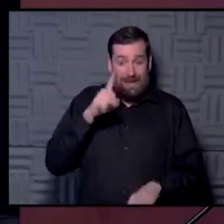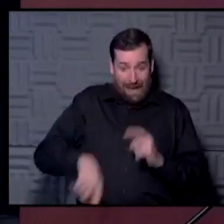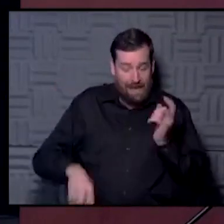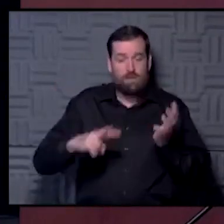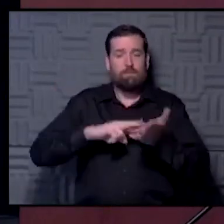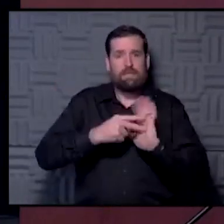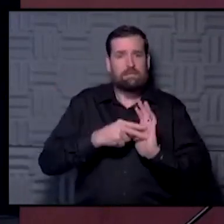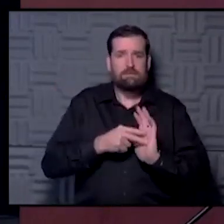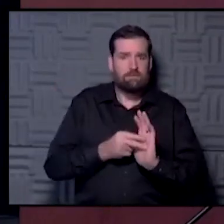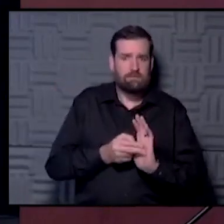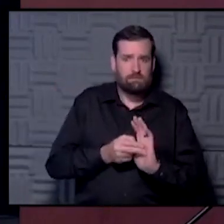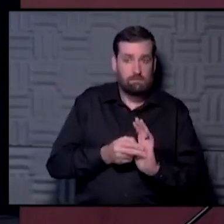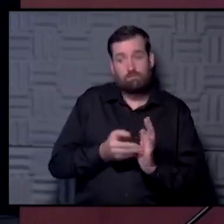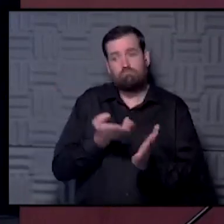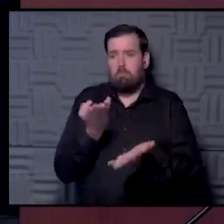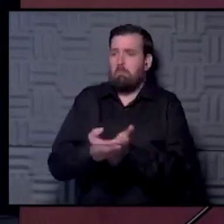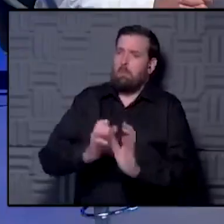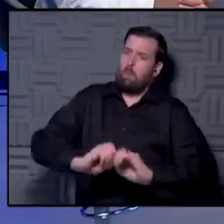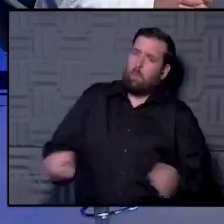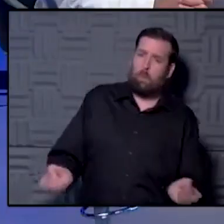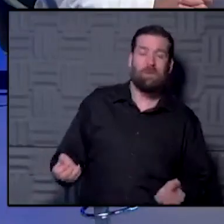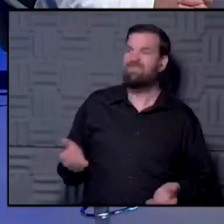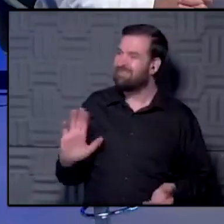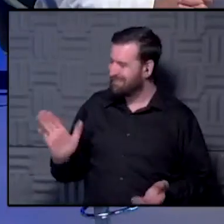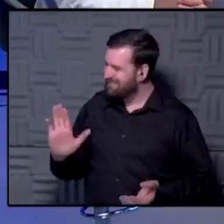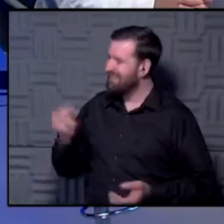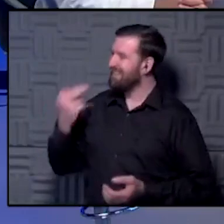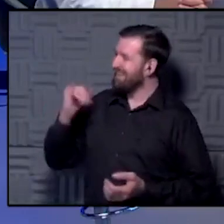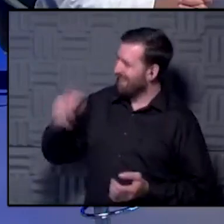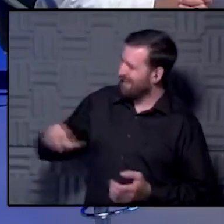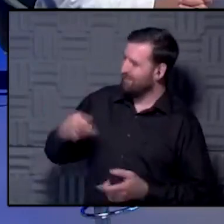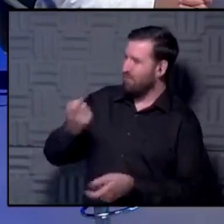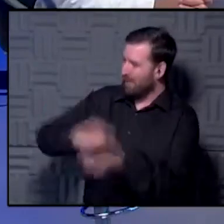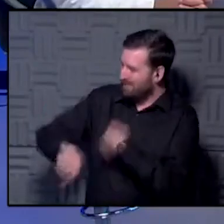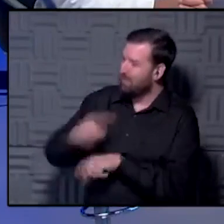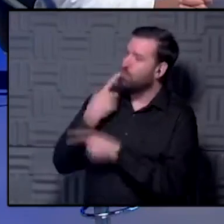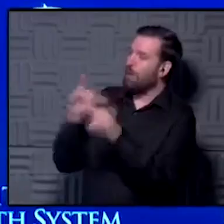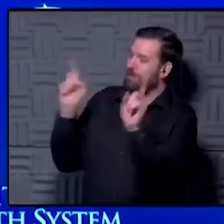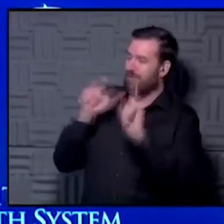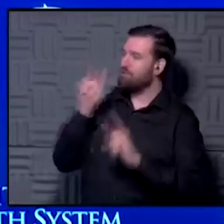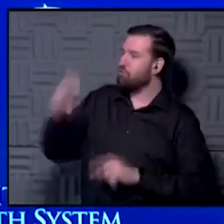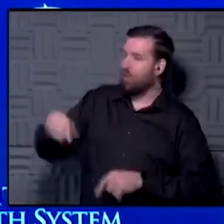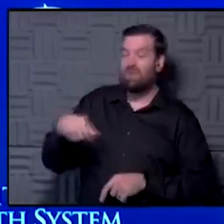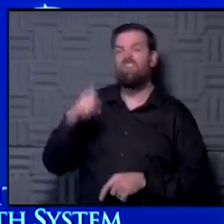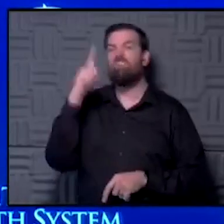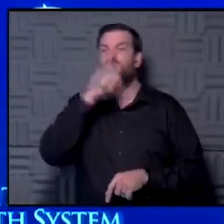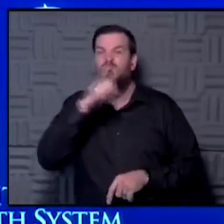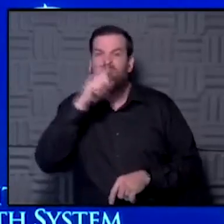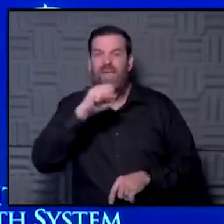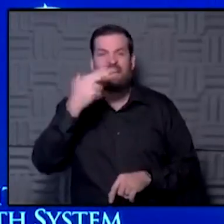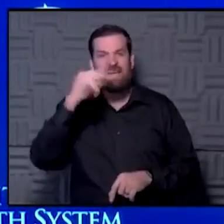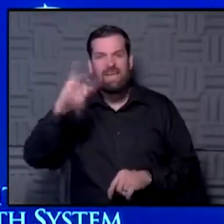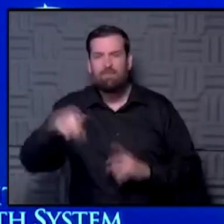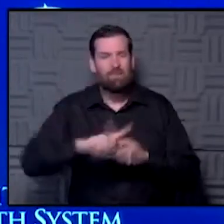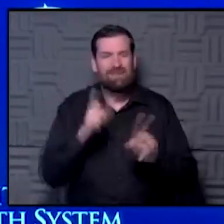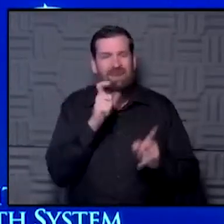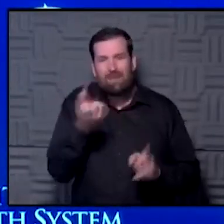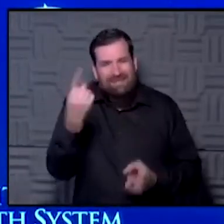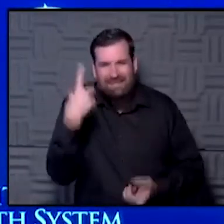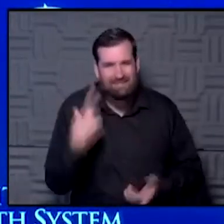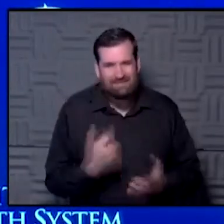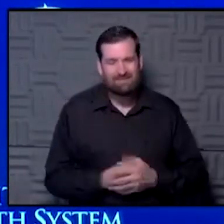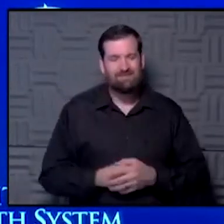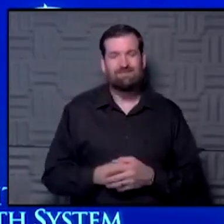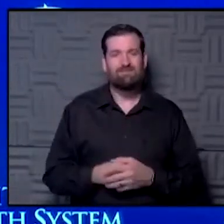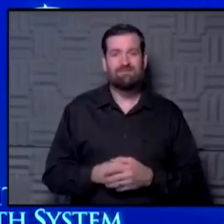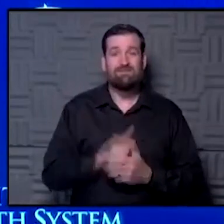mean that there's not evidence that a mask works. Yeah, I don't need hip replacement works. I don't need a double-blind study. I'm not going to do a fake hip in somebody. Wait a minute, that doesn't make any sense. So does